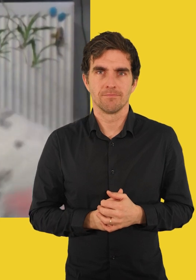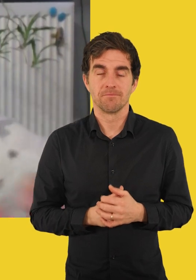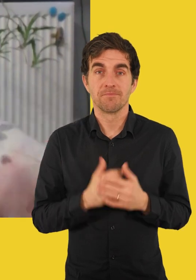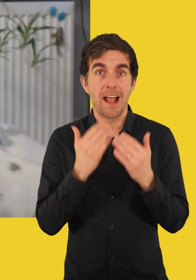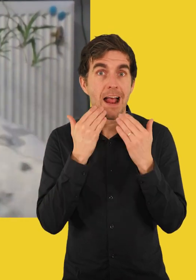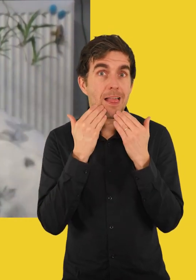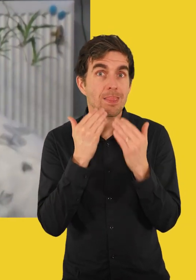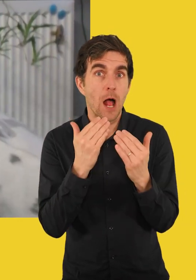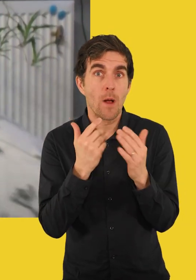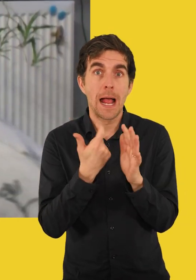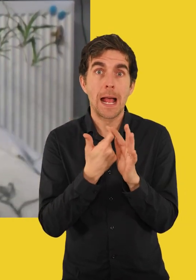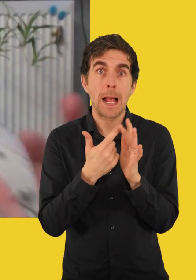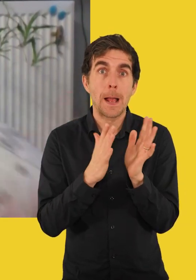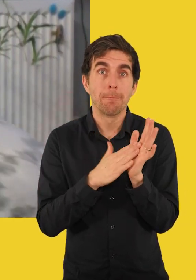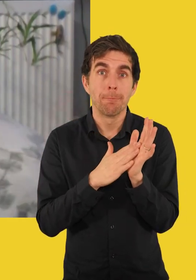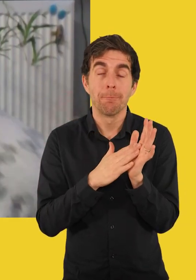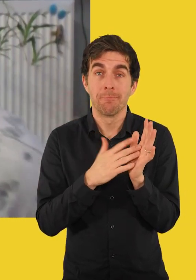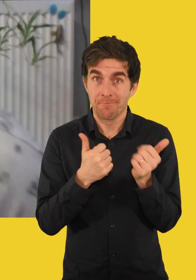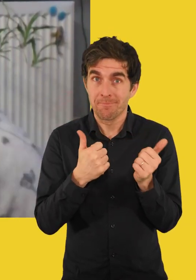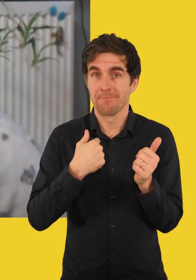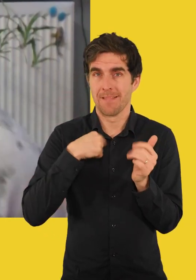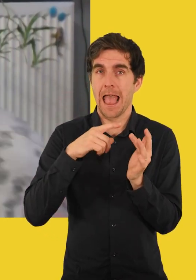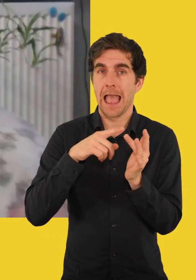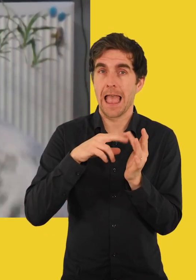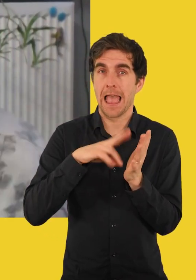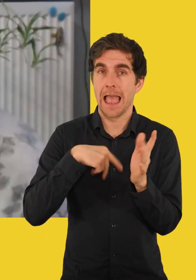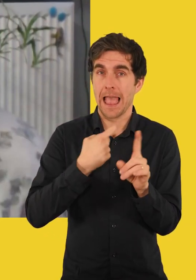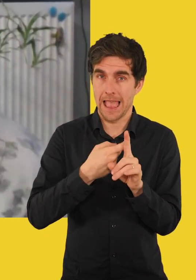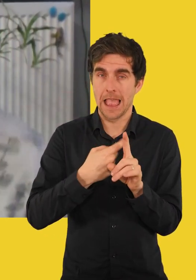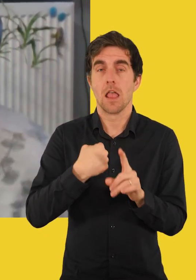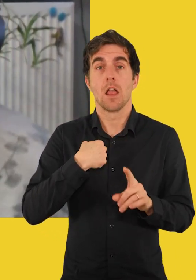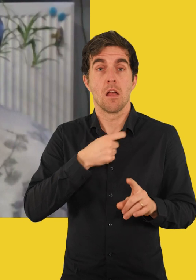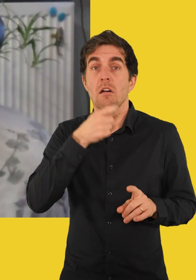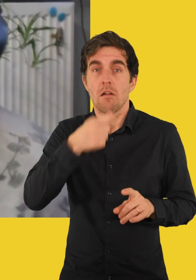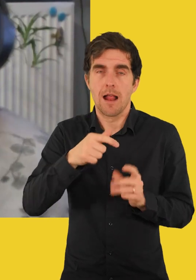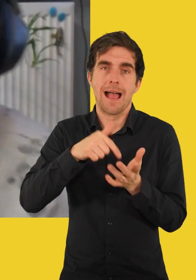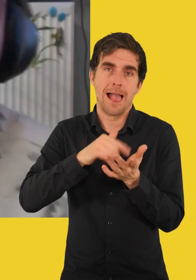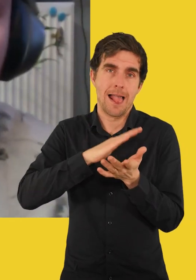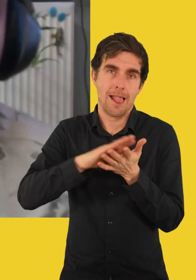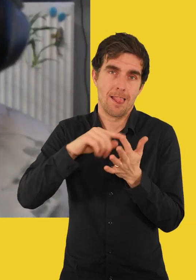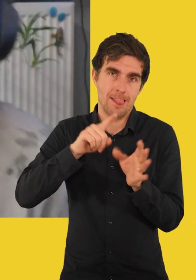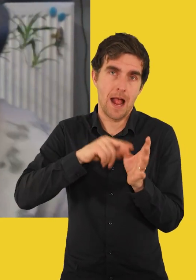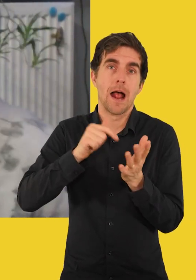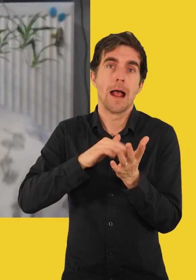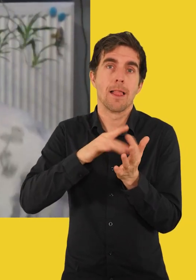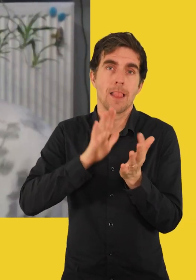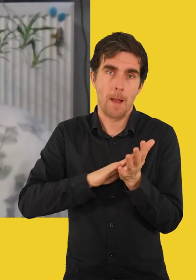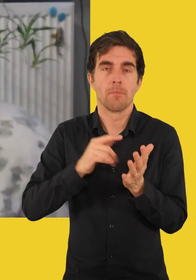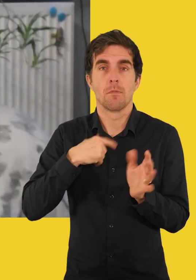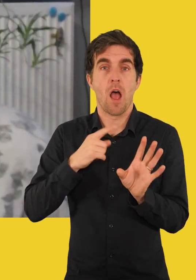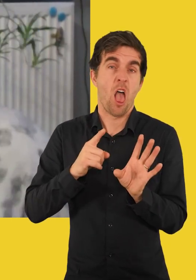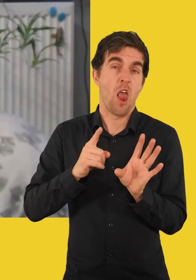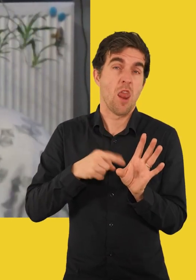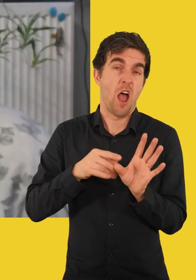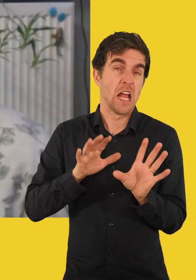Thank you, Kim. My name, is Ink, and my pronouns are they, them. I'm a youngish white person